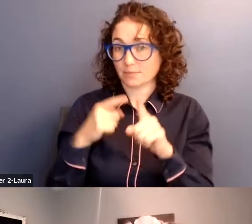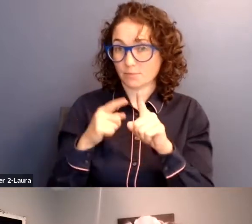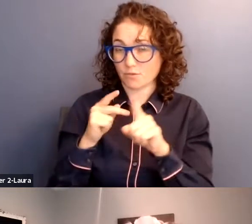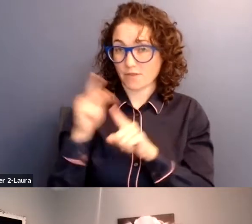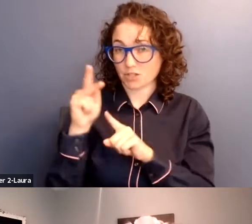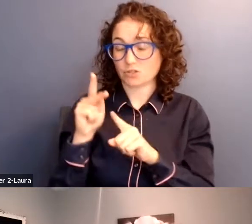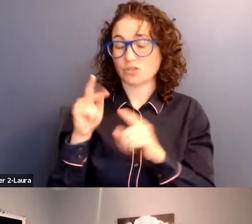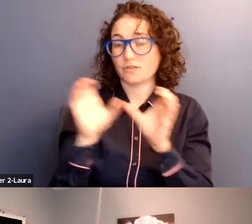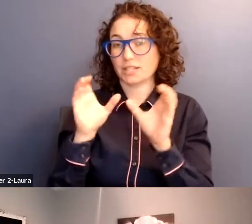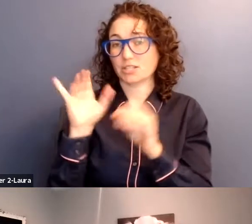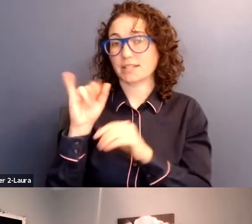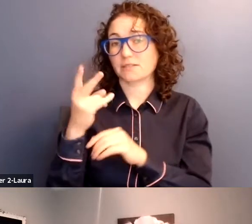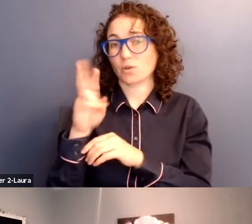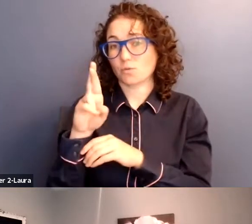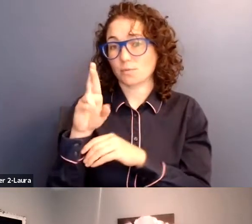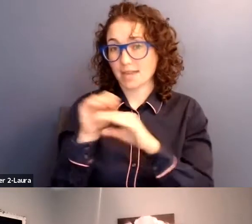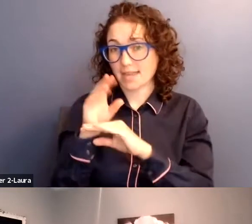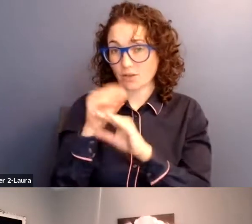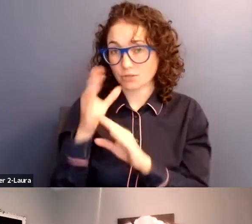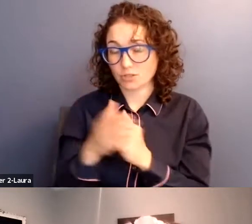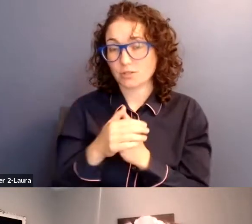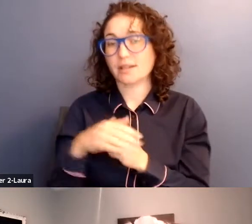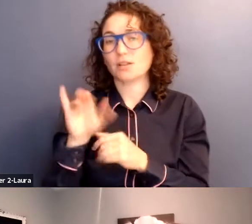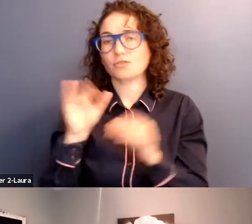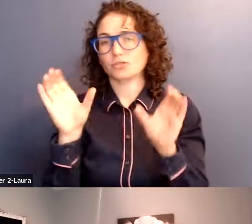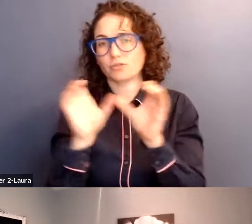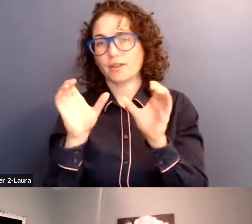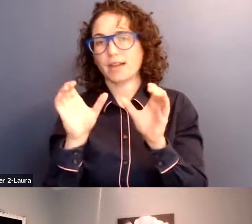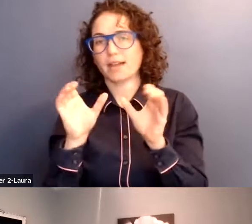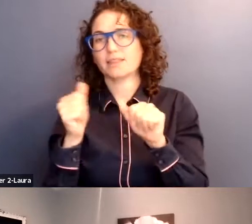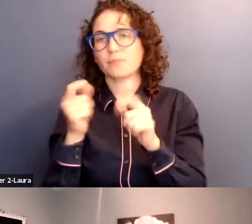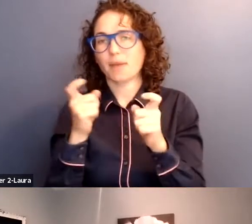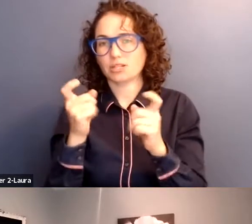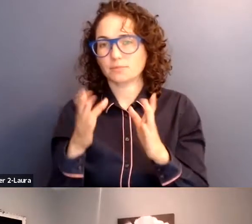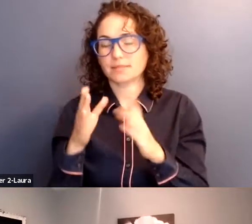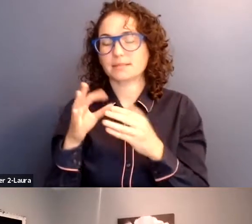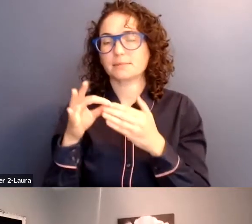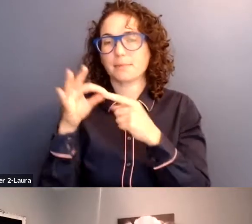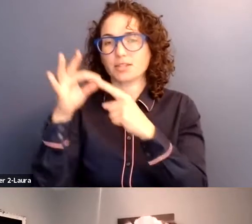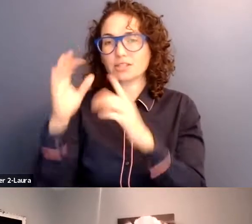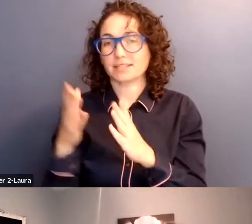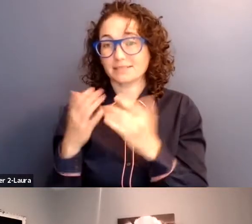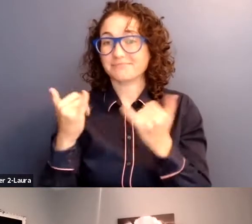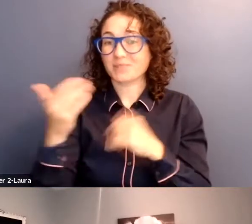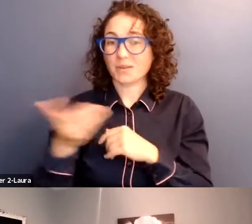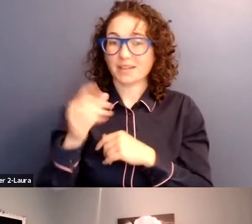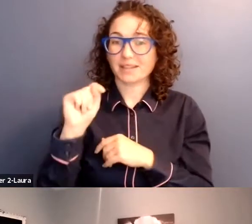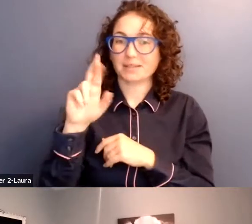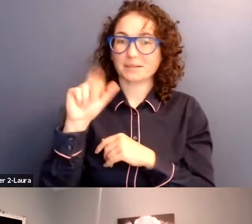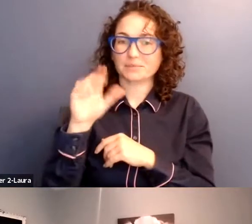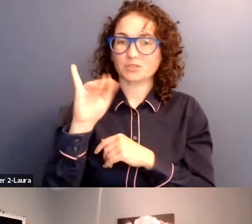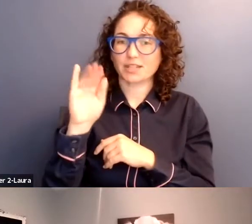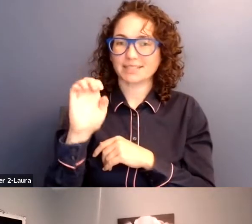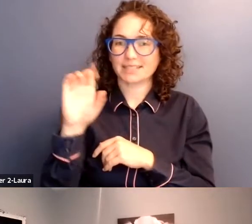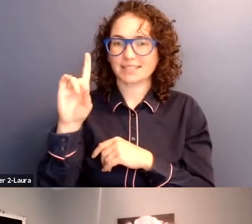a vocational rehabilitation counselor and certified leave management specialist. Please welcome Tracy